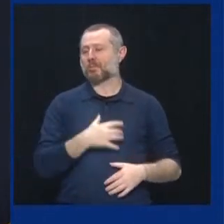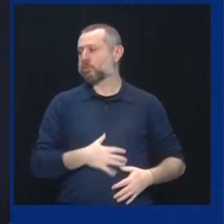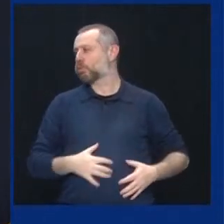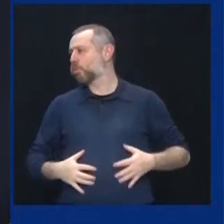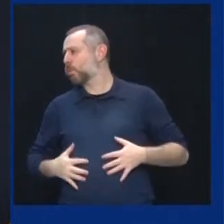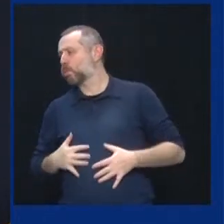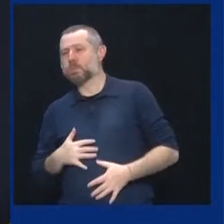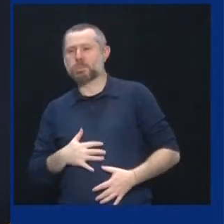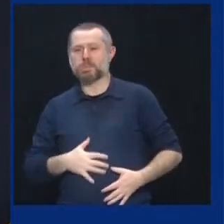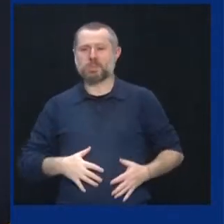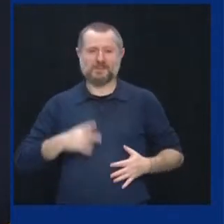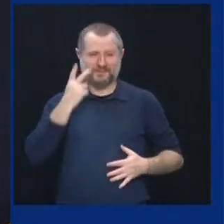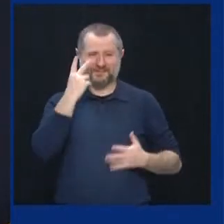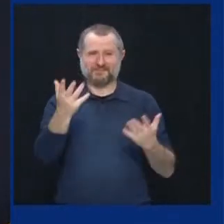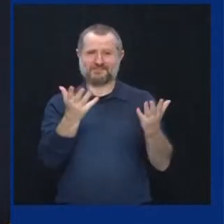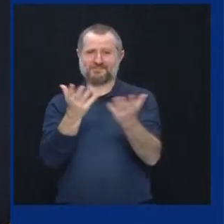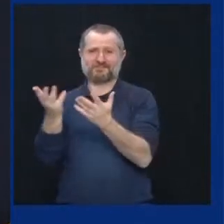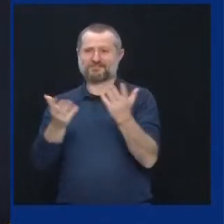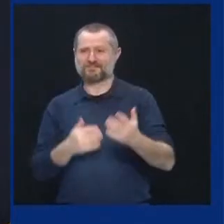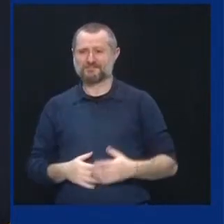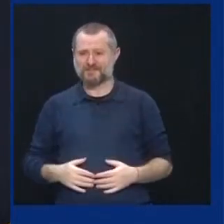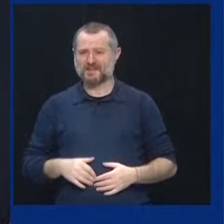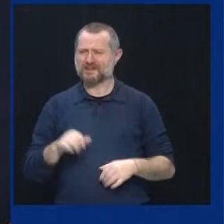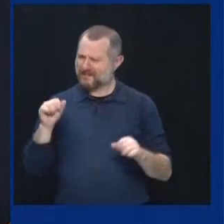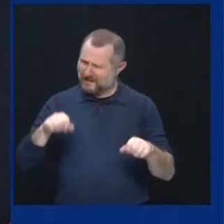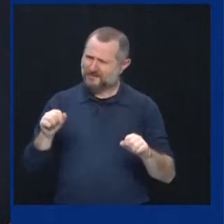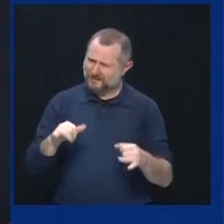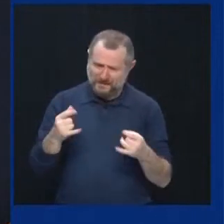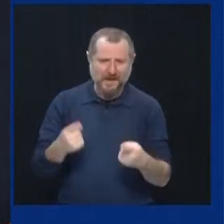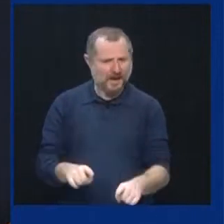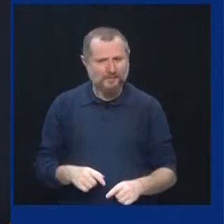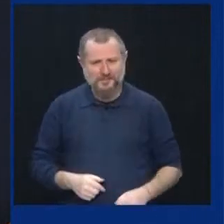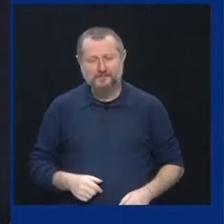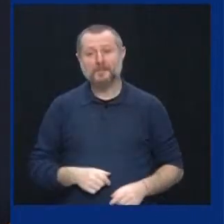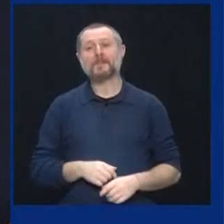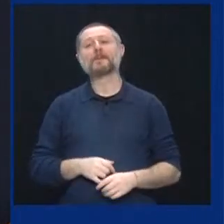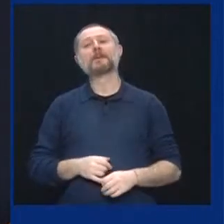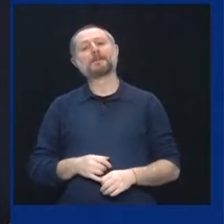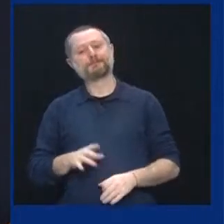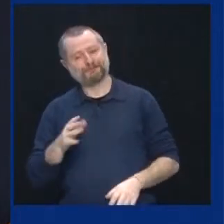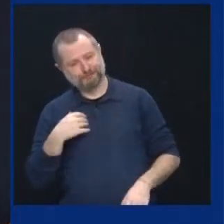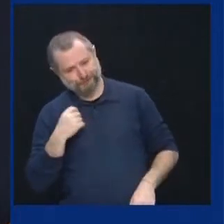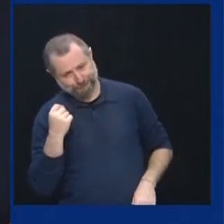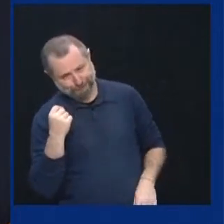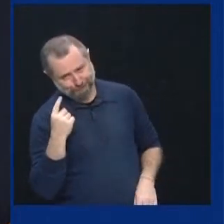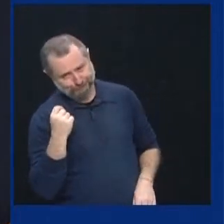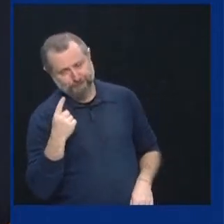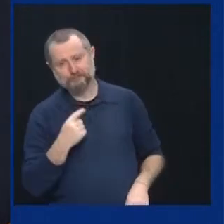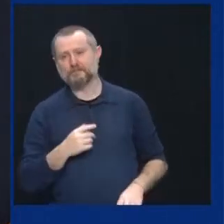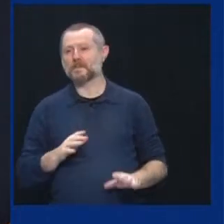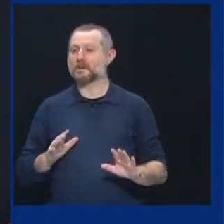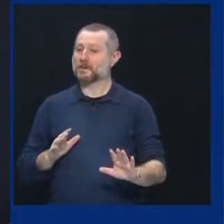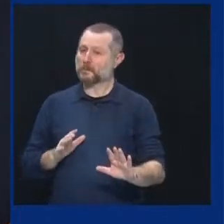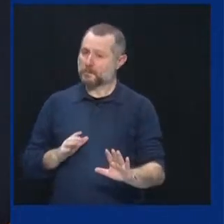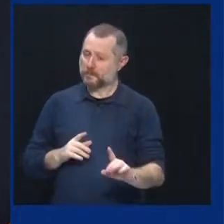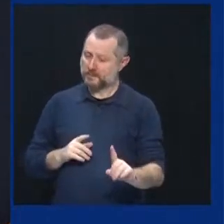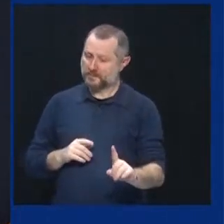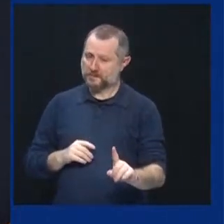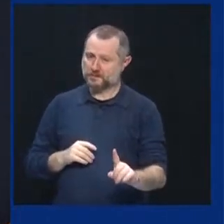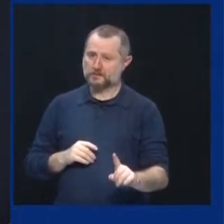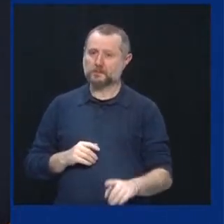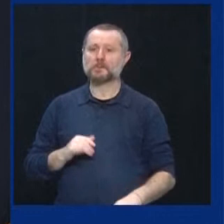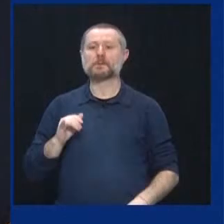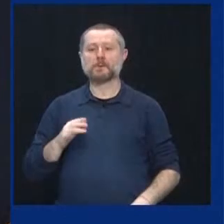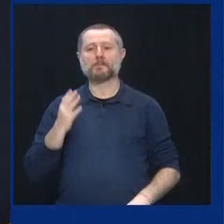thing. Yes, but, and there's a big but here, and this is why I made